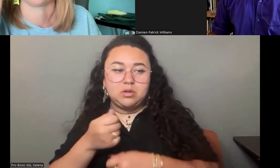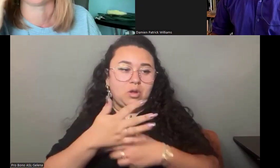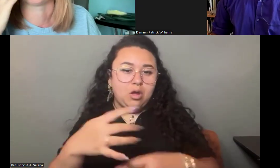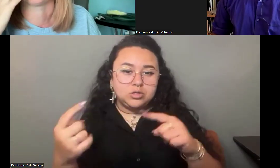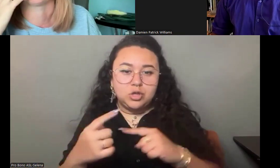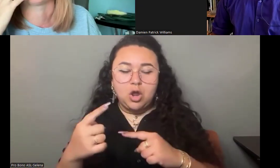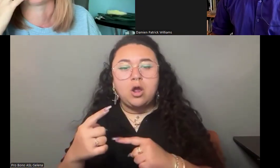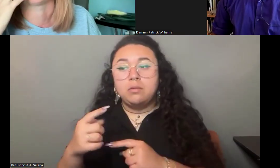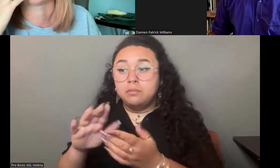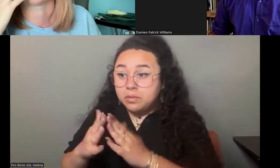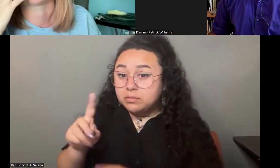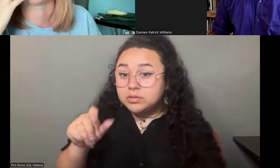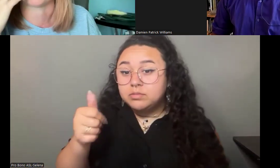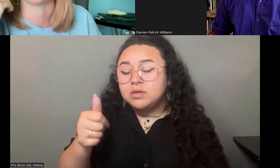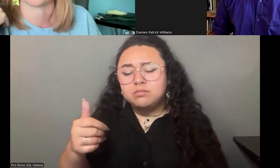how